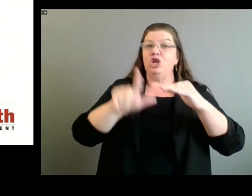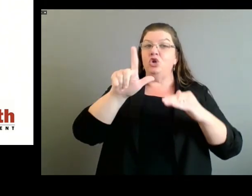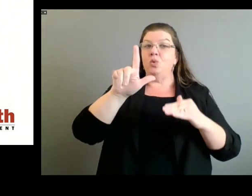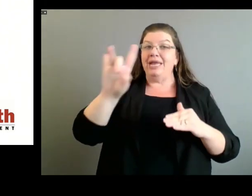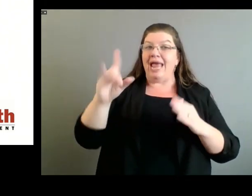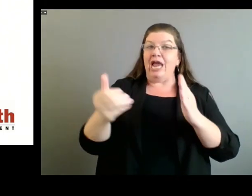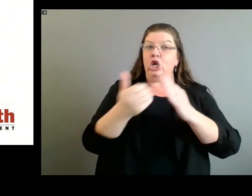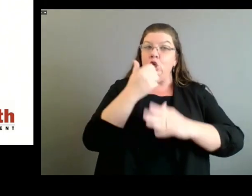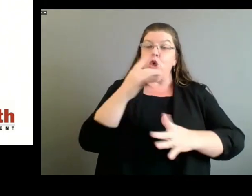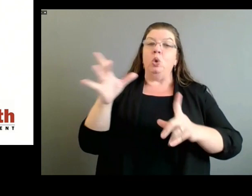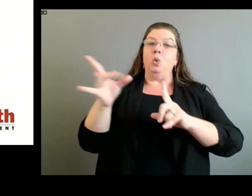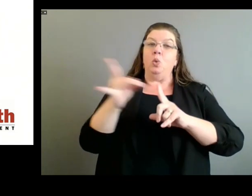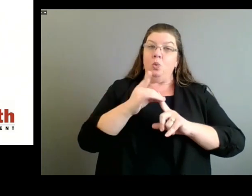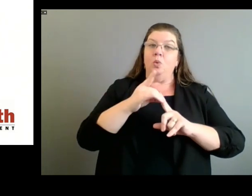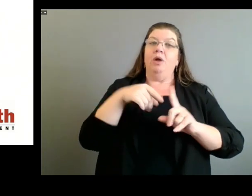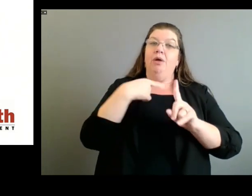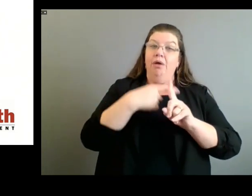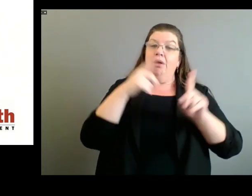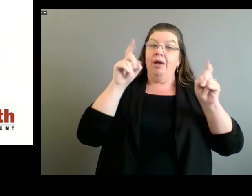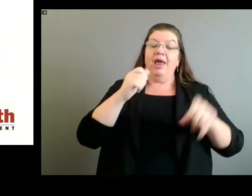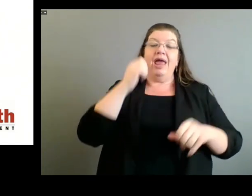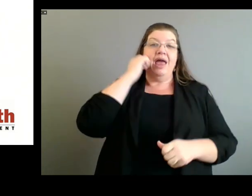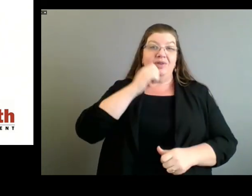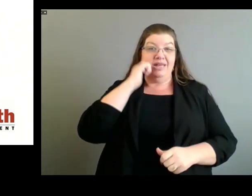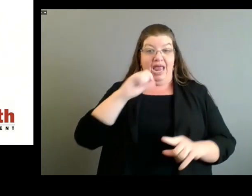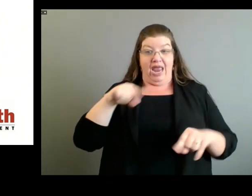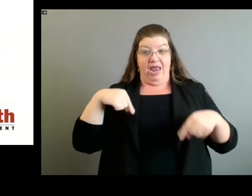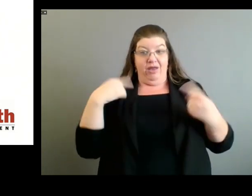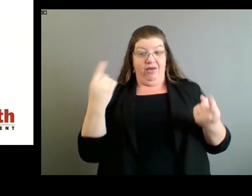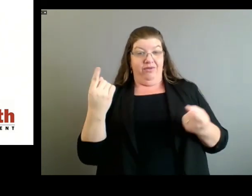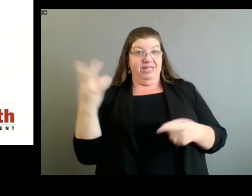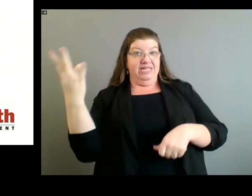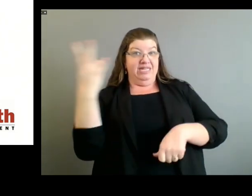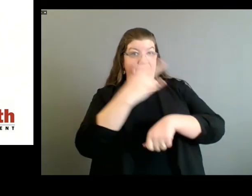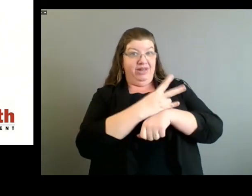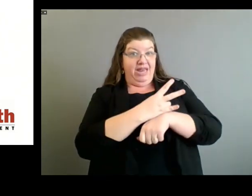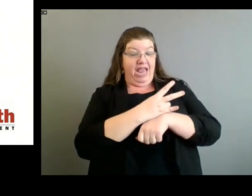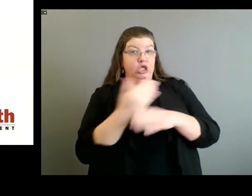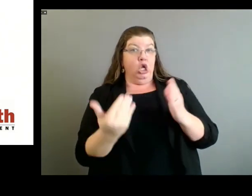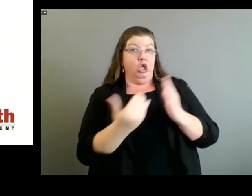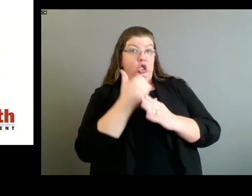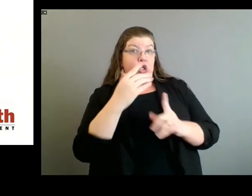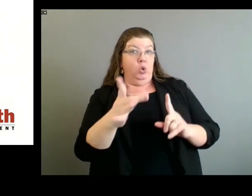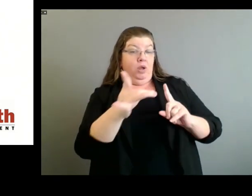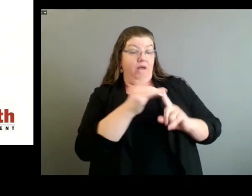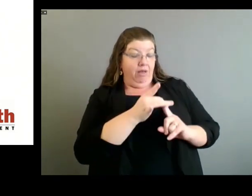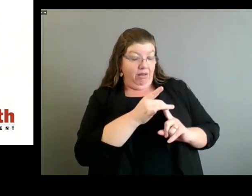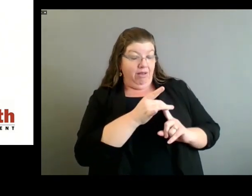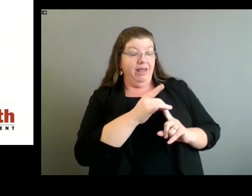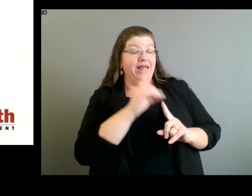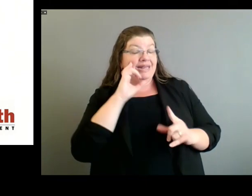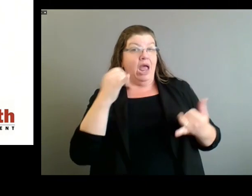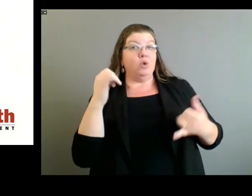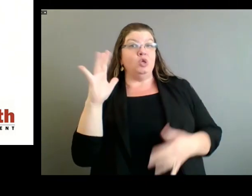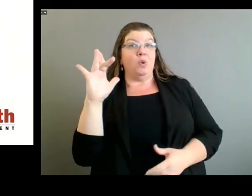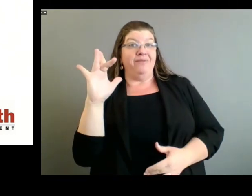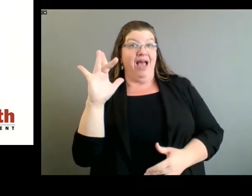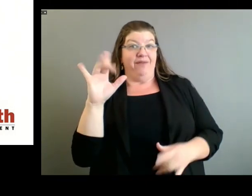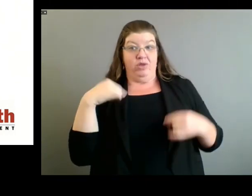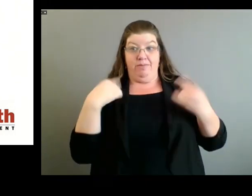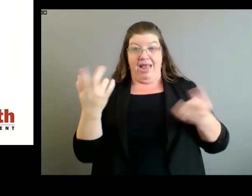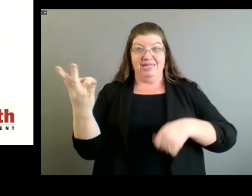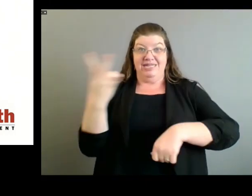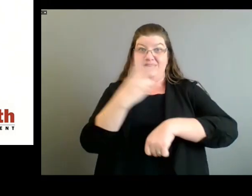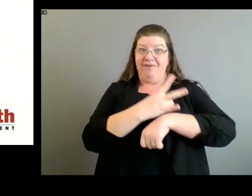new cases per day. Our 7-day average of new cases by episode date is now 25.